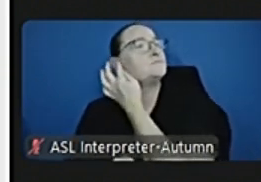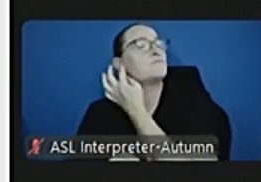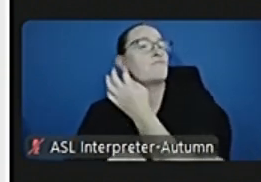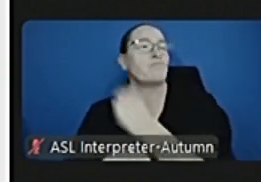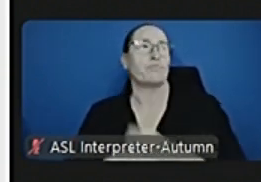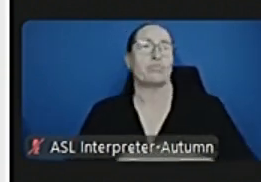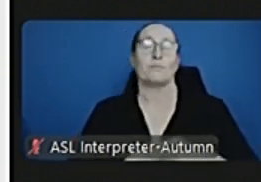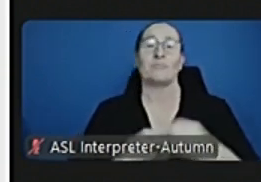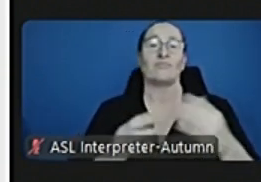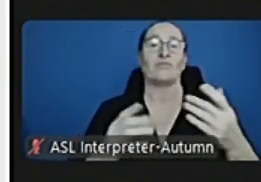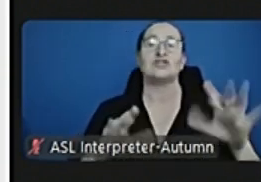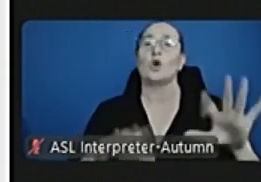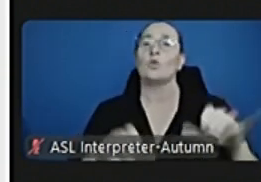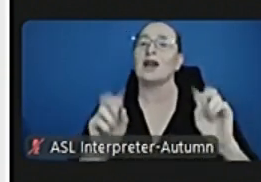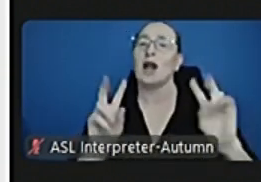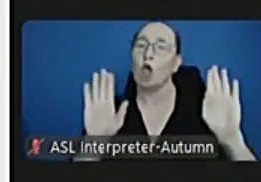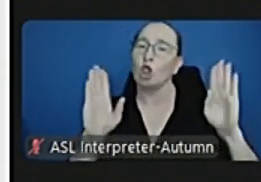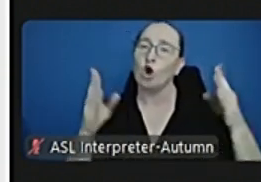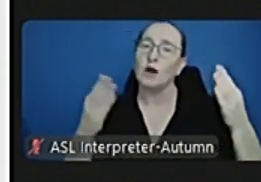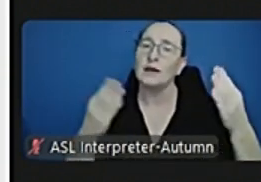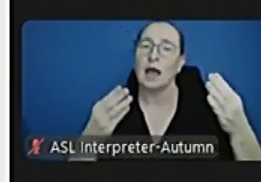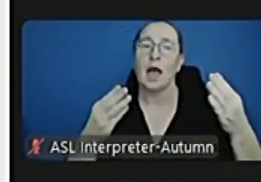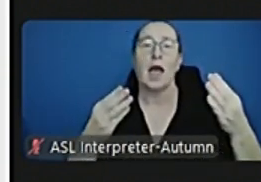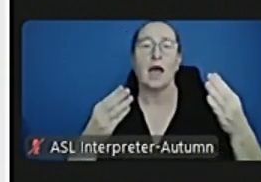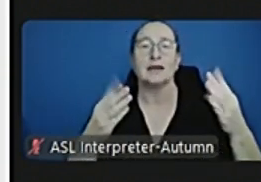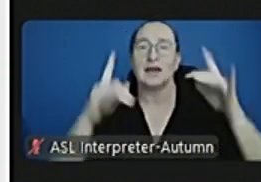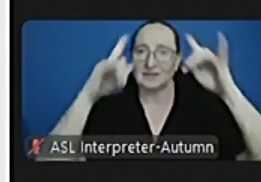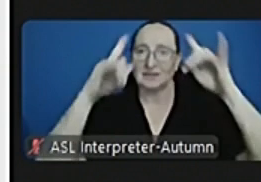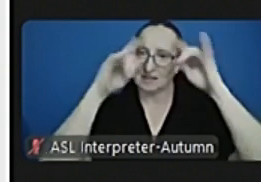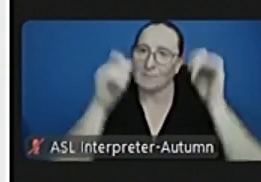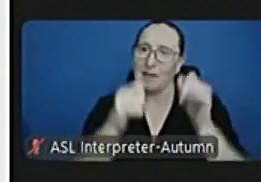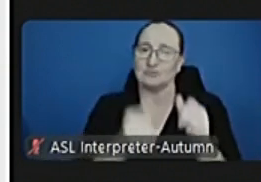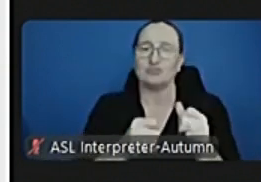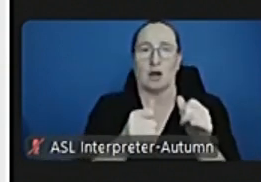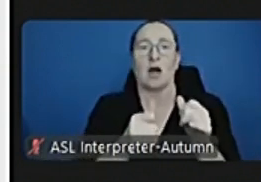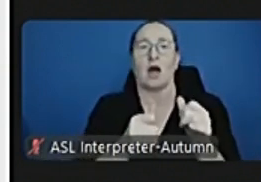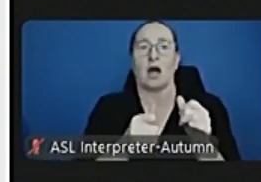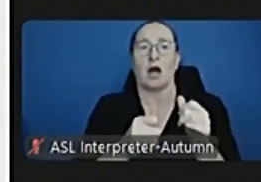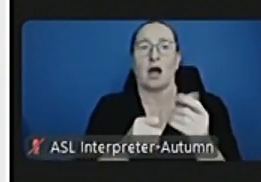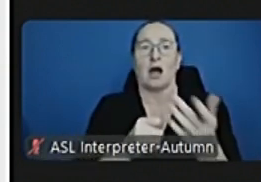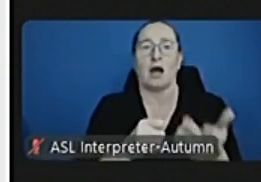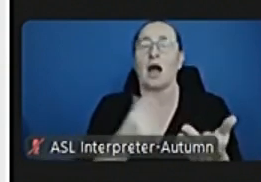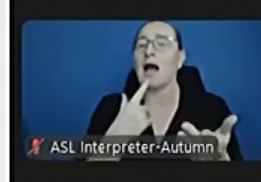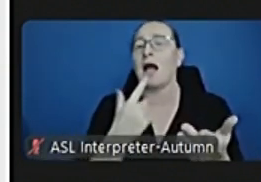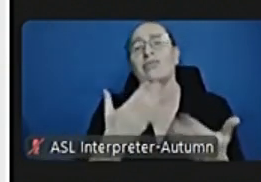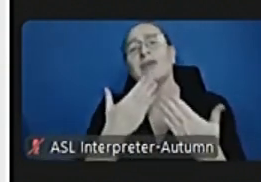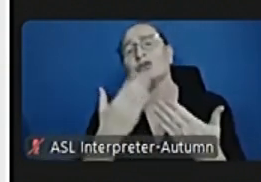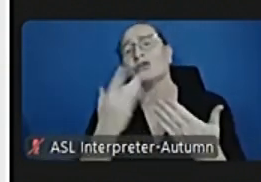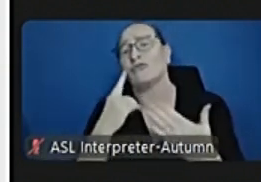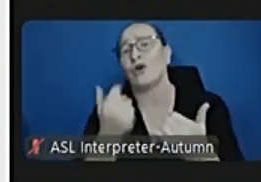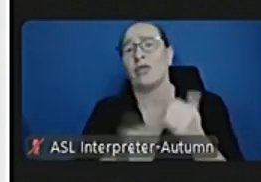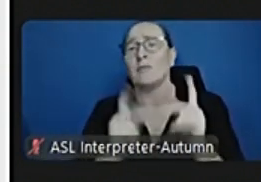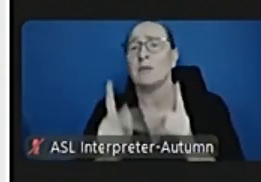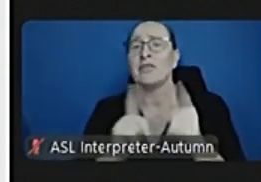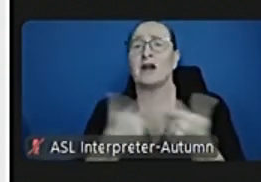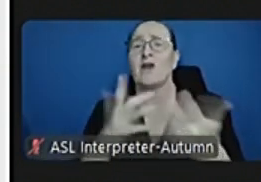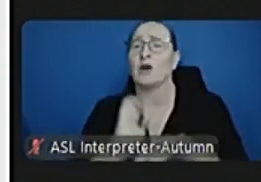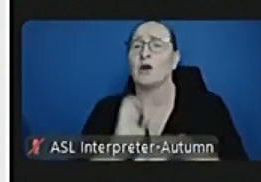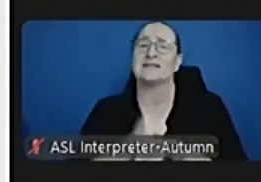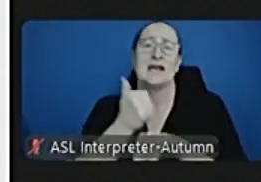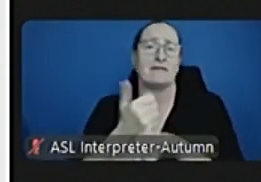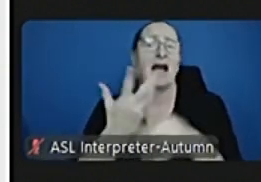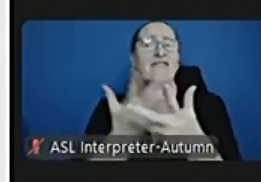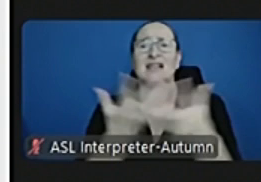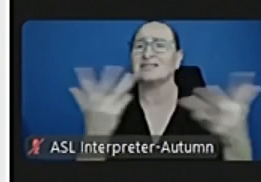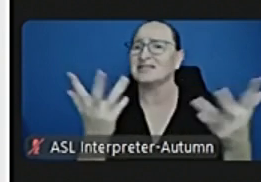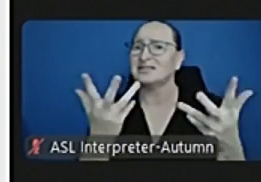So we'll take a look at dementia, and again, I'm so grateful for the folks that have already set the foundation, because I've got a lot of material to cover, and if it's